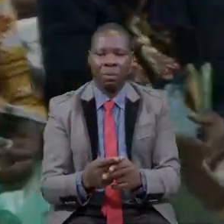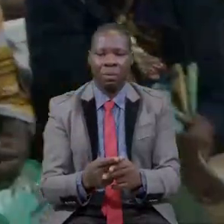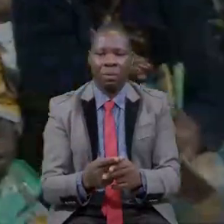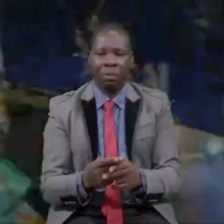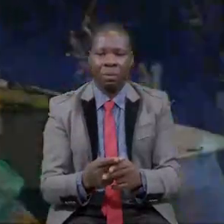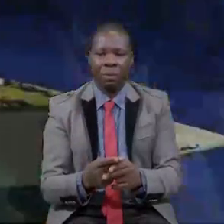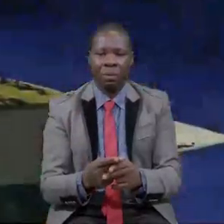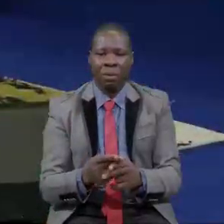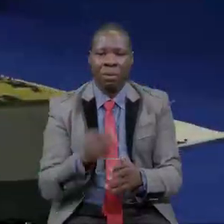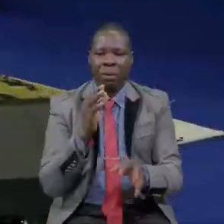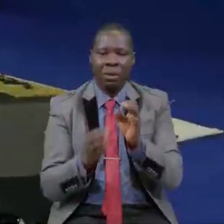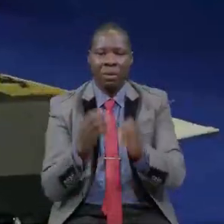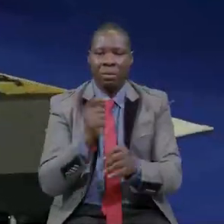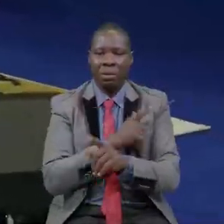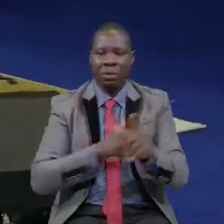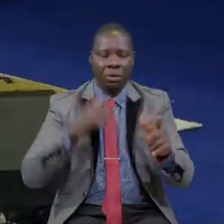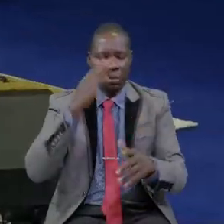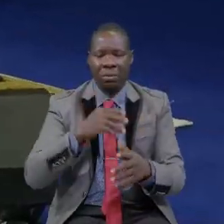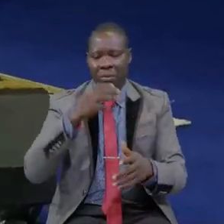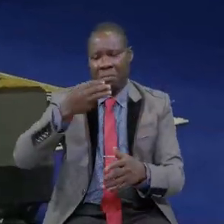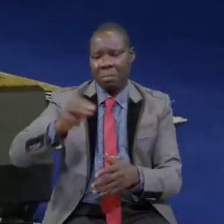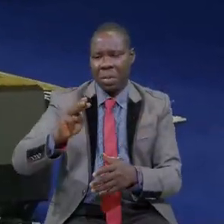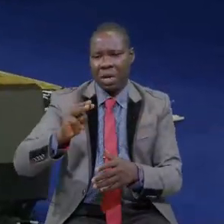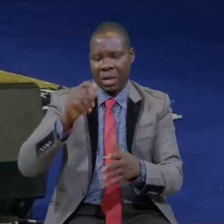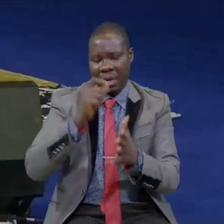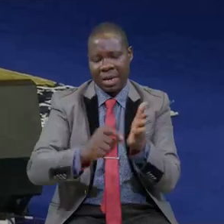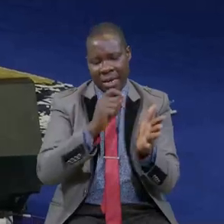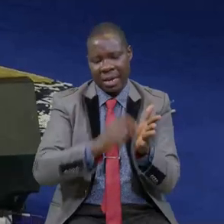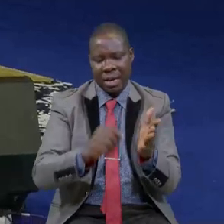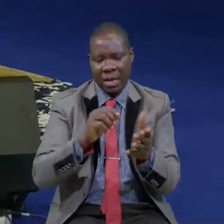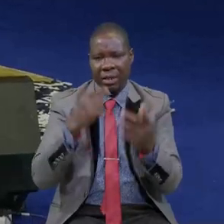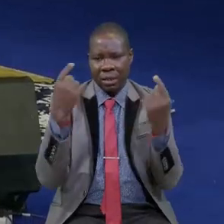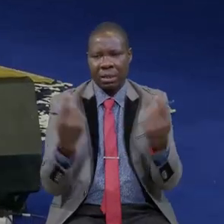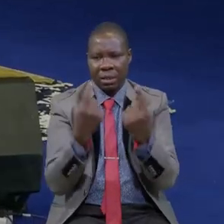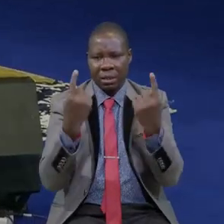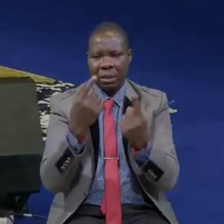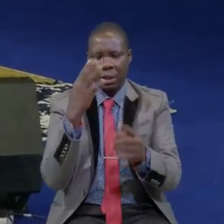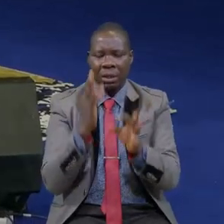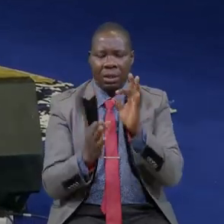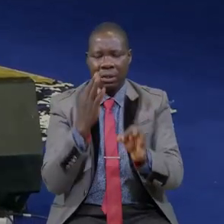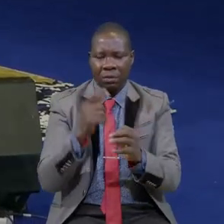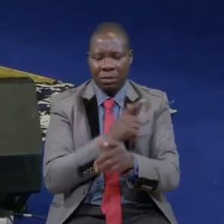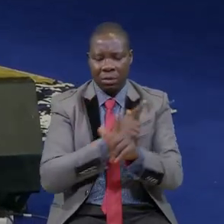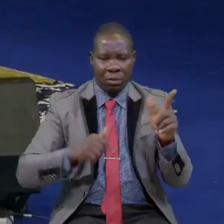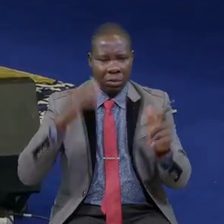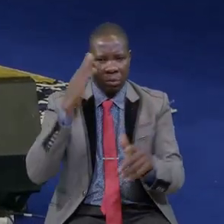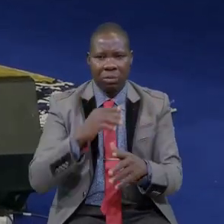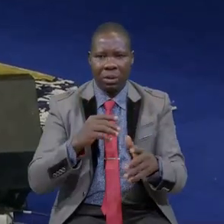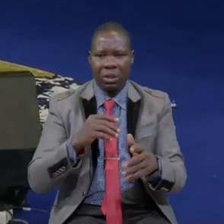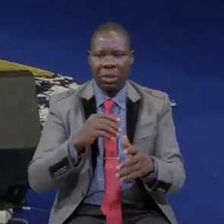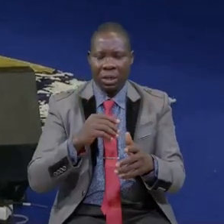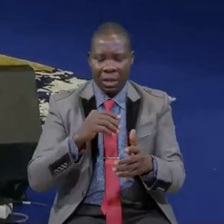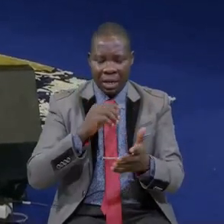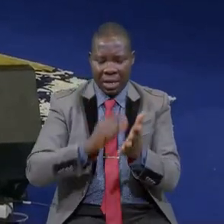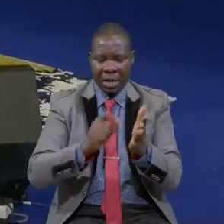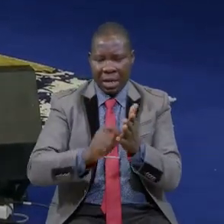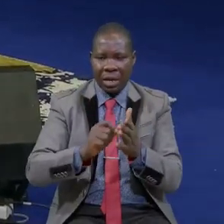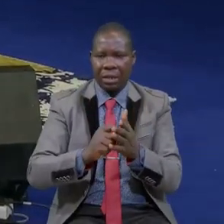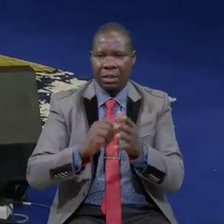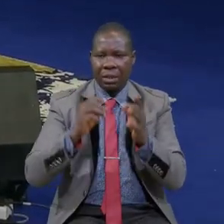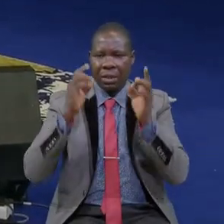Mark iniquity if the Lord what Mark Abomination if the Lord what